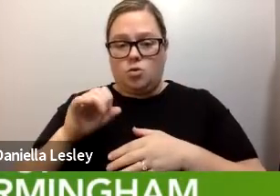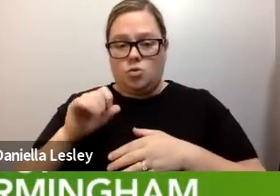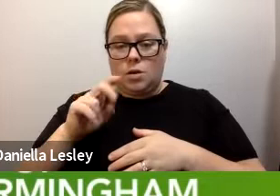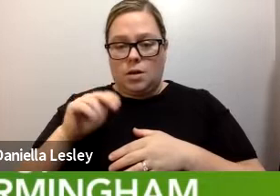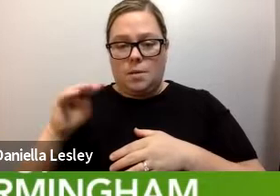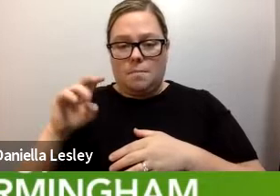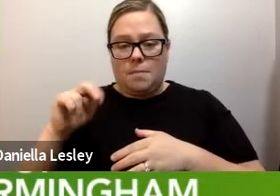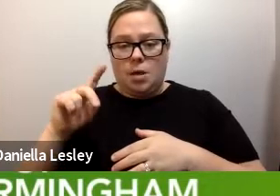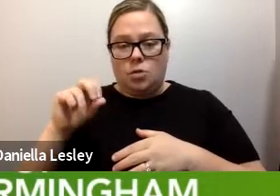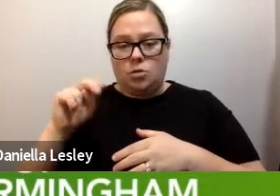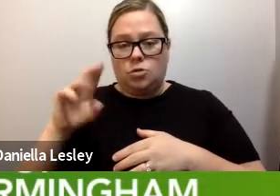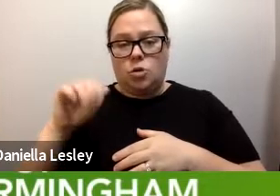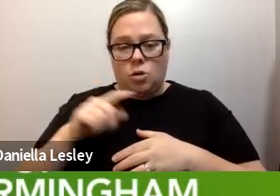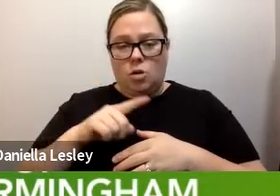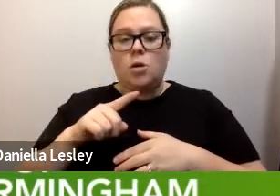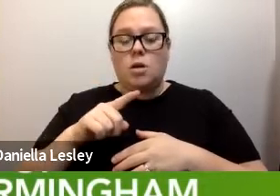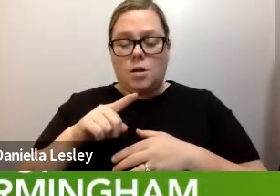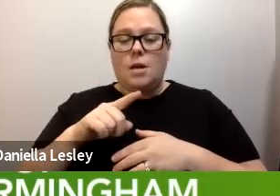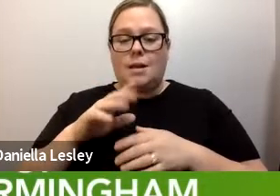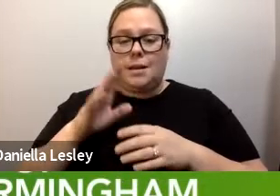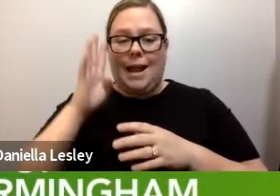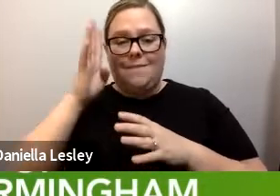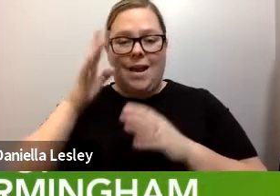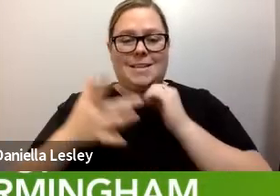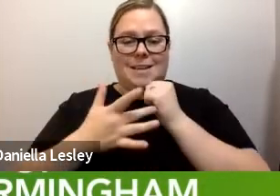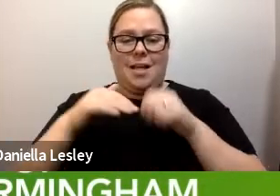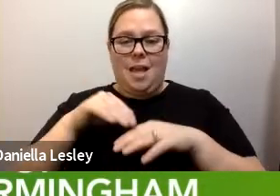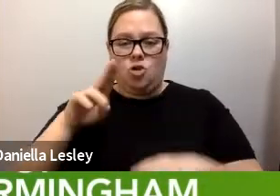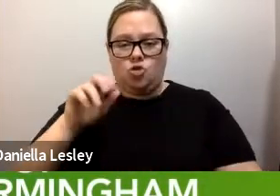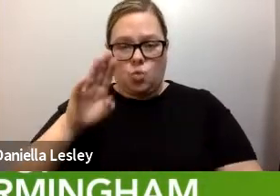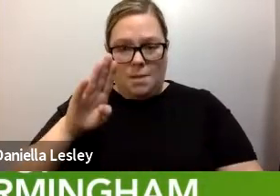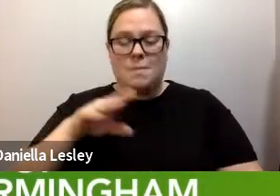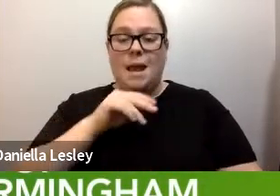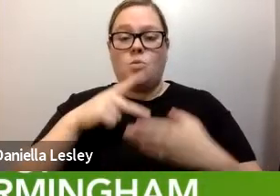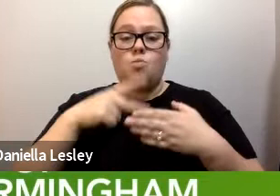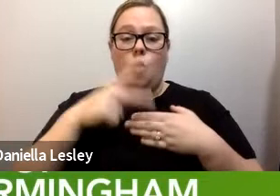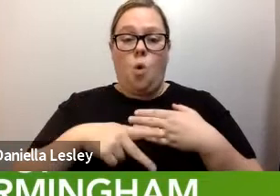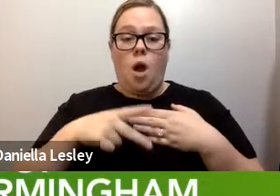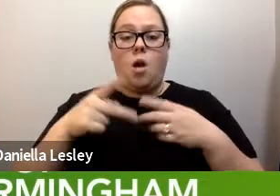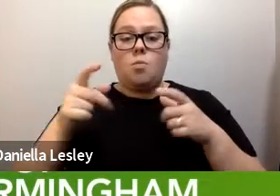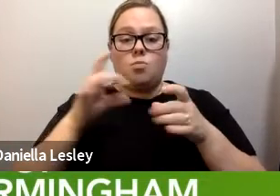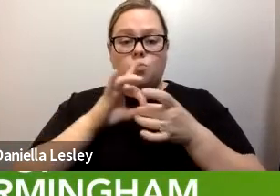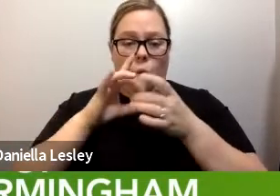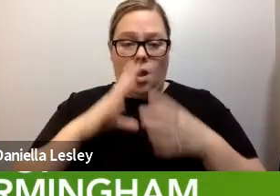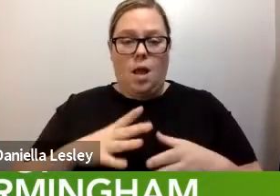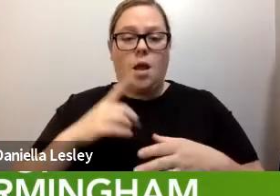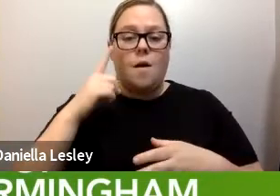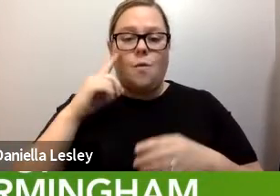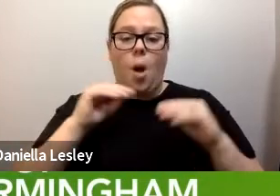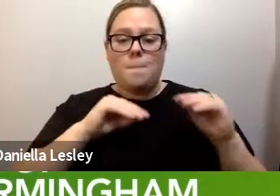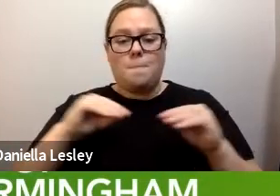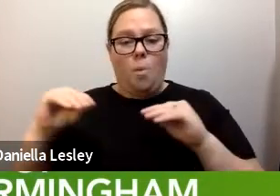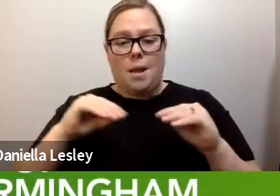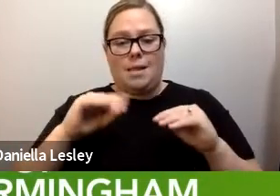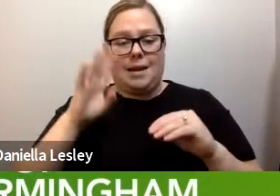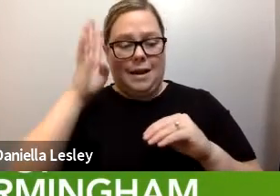UAB's Engineering and Innovative Technology Development Group and a program coordinator of the Autonomous Vehicle Mobility Innovation